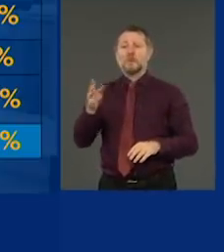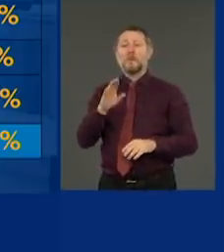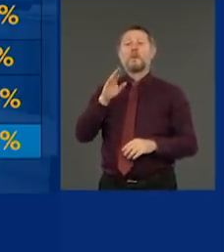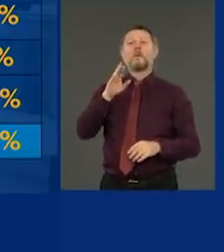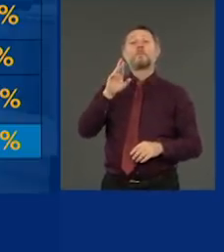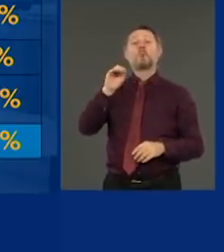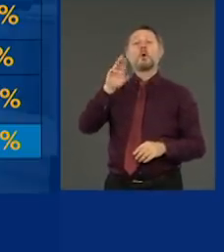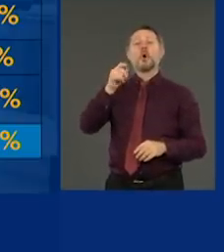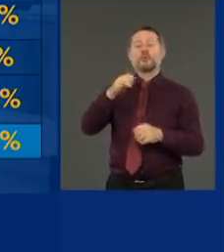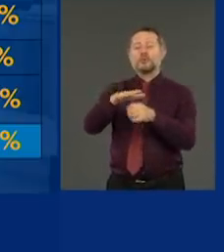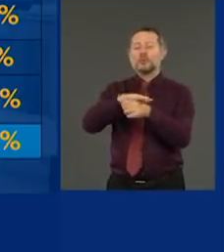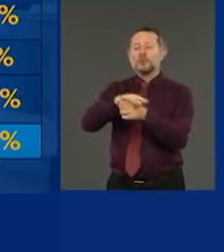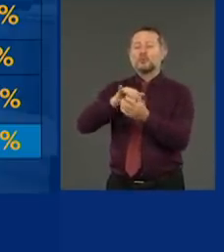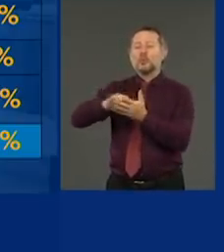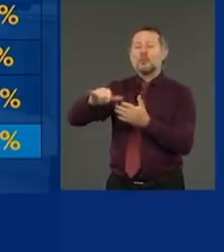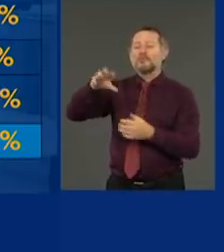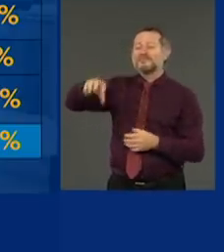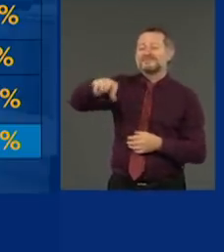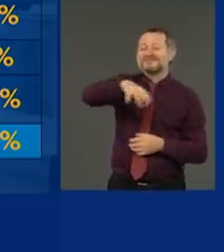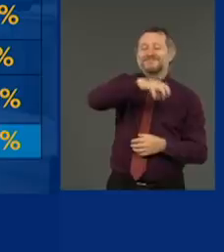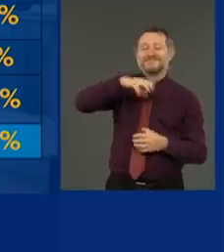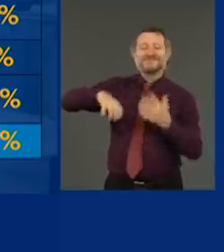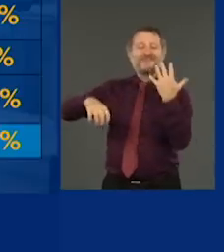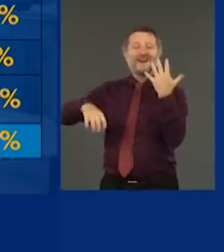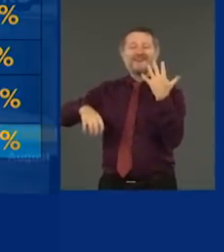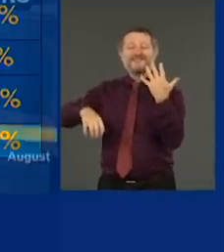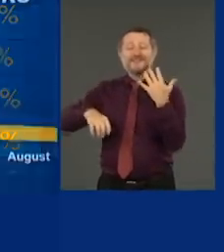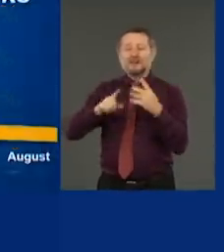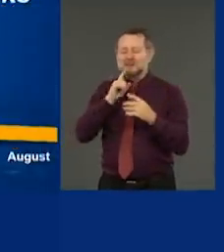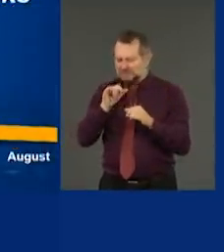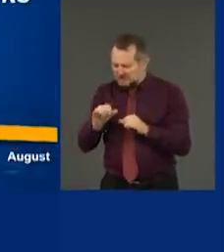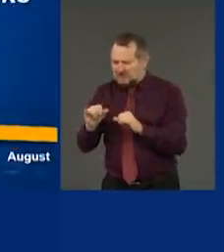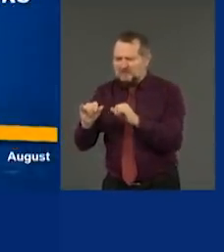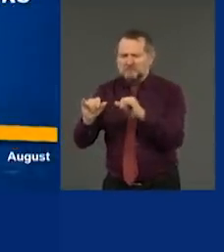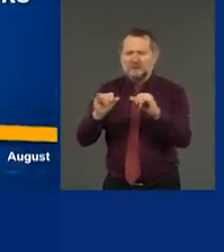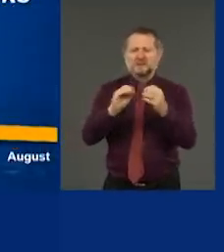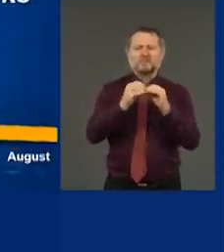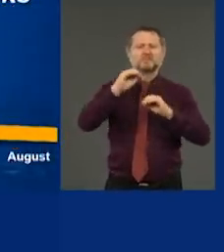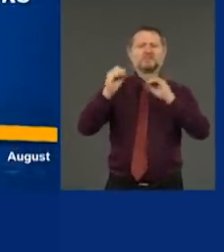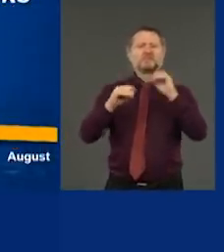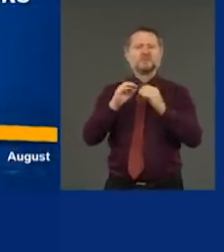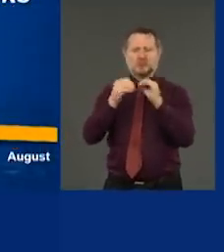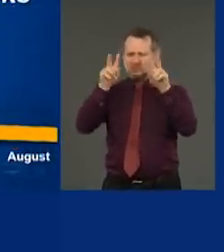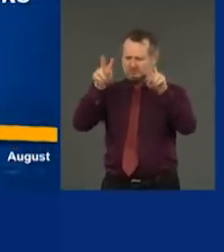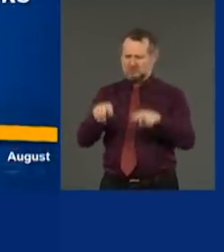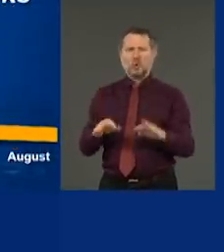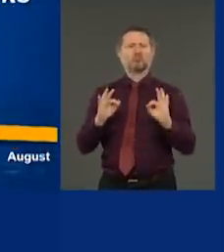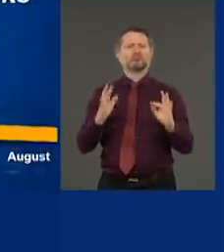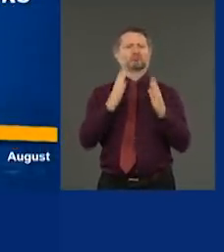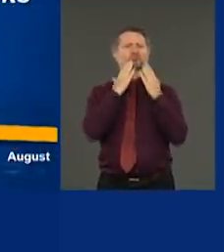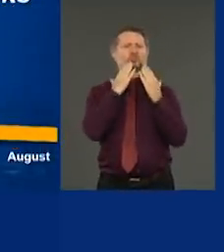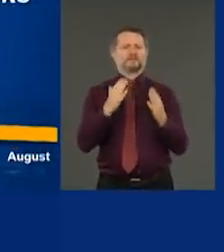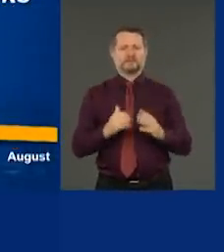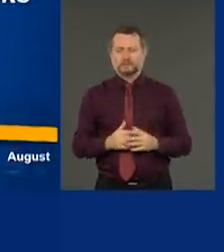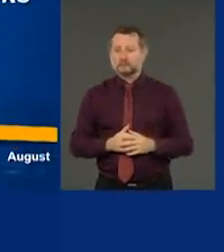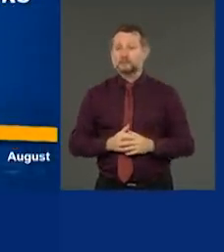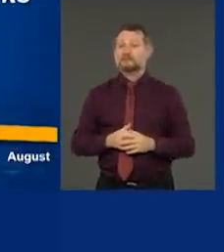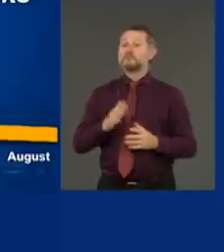they're all basically consistent. So on all the numbers, it's good news. And